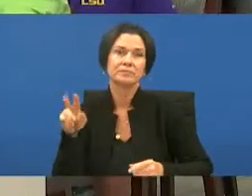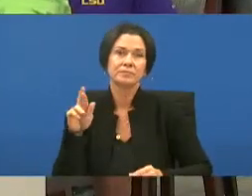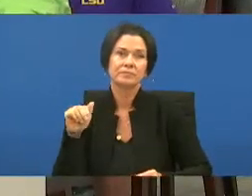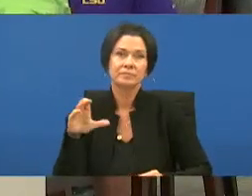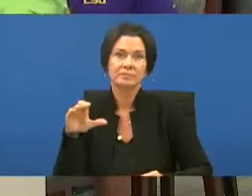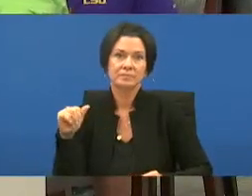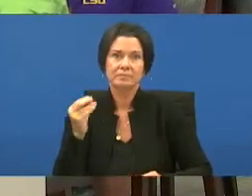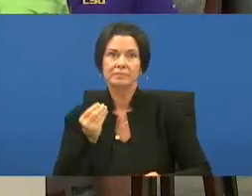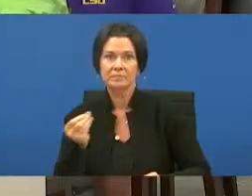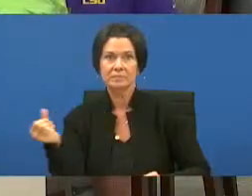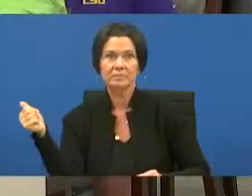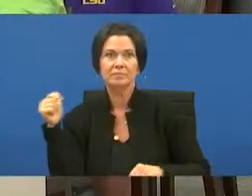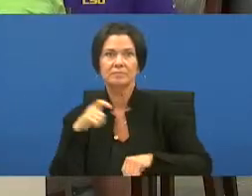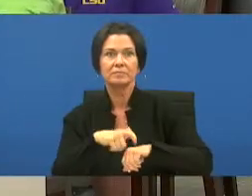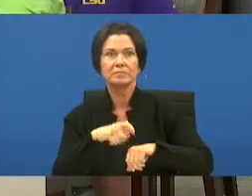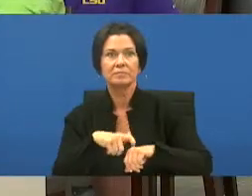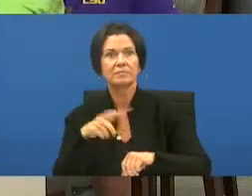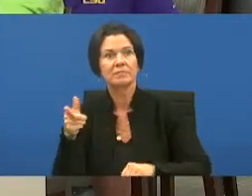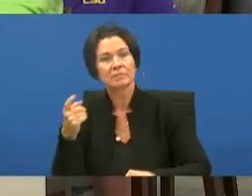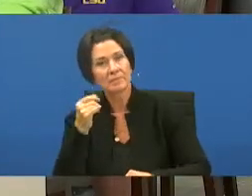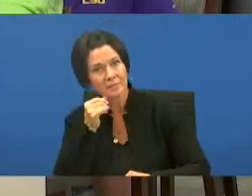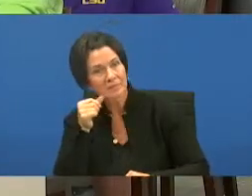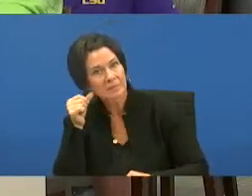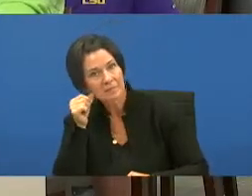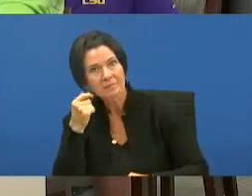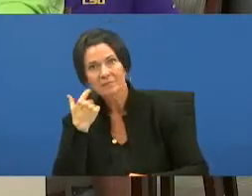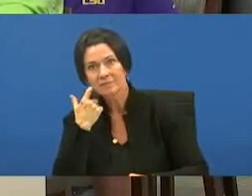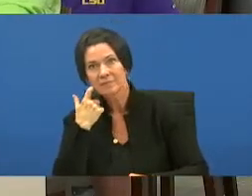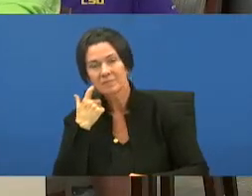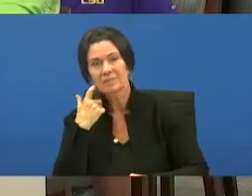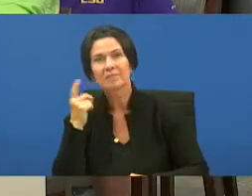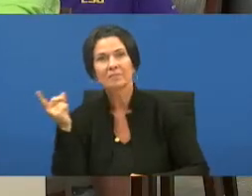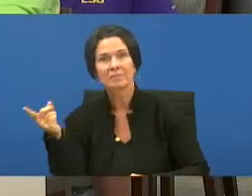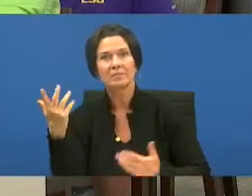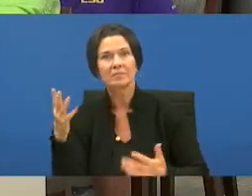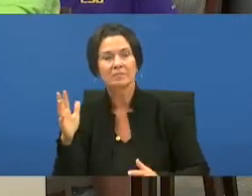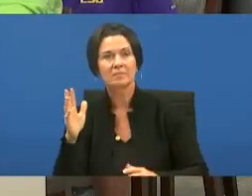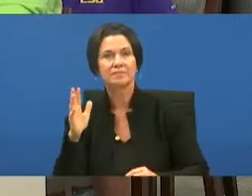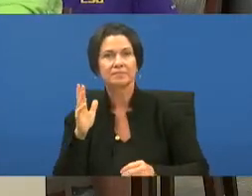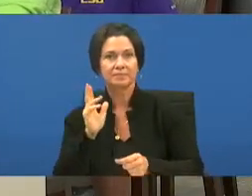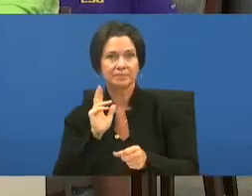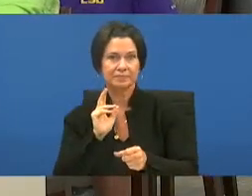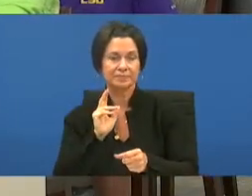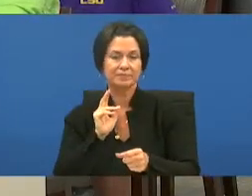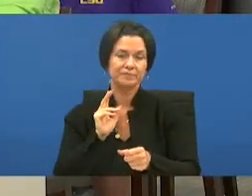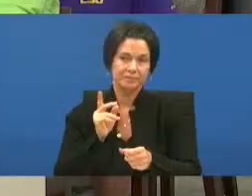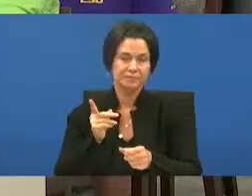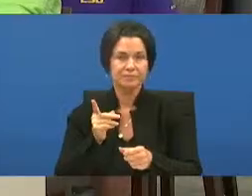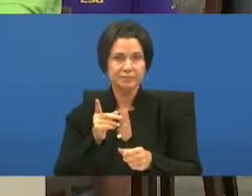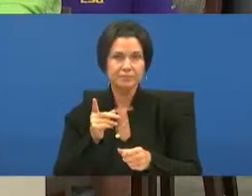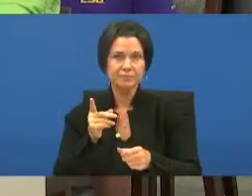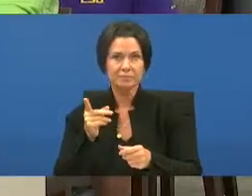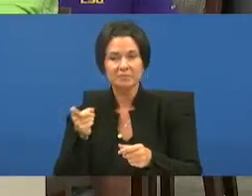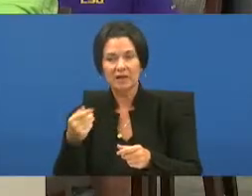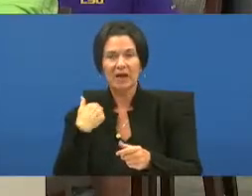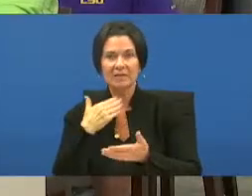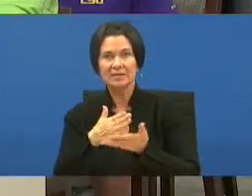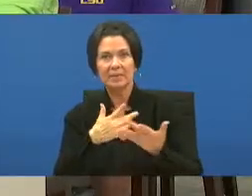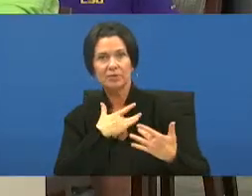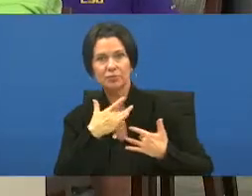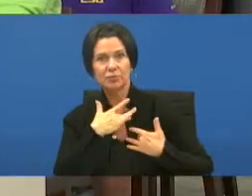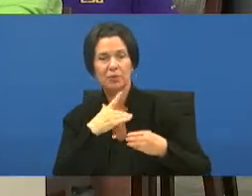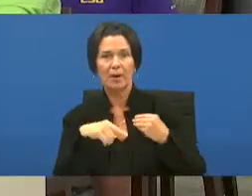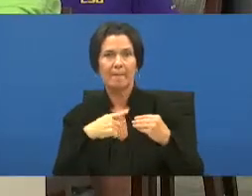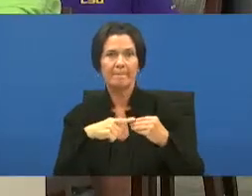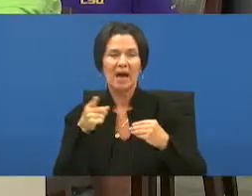times, as recently as yesterday. She was on board last night. She raised a little concern about a neighbor. We offered to put up a